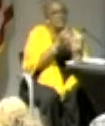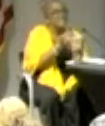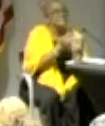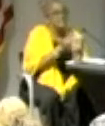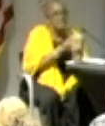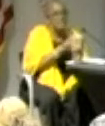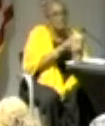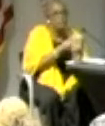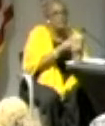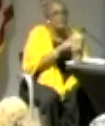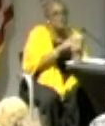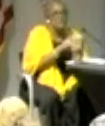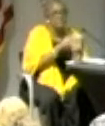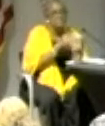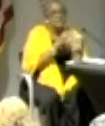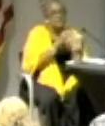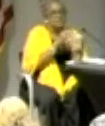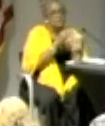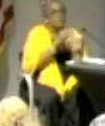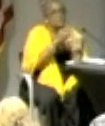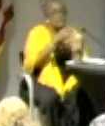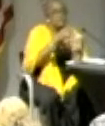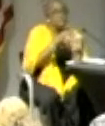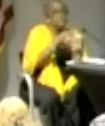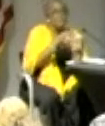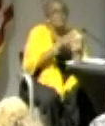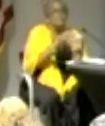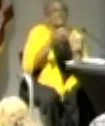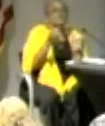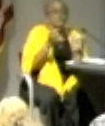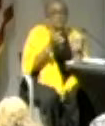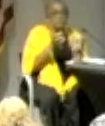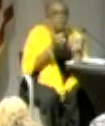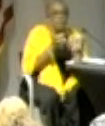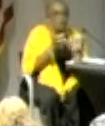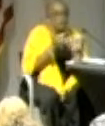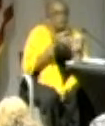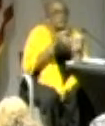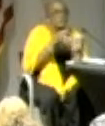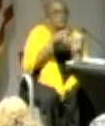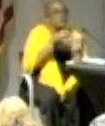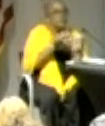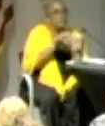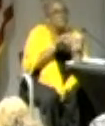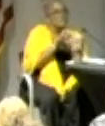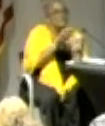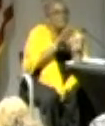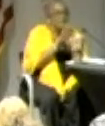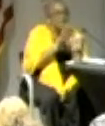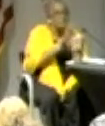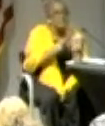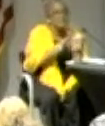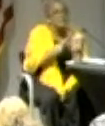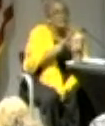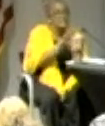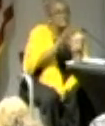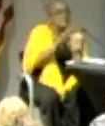teaching excellence in the way that it's done. We're very deliberate about the majors that we offer because we're meeting